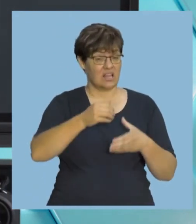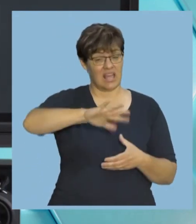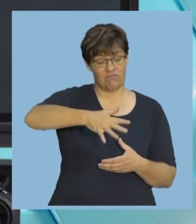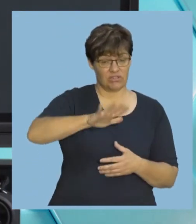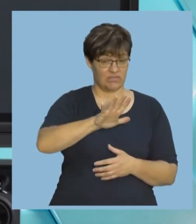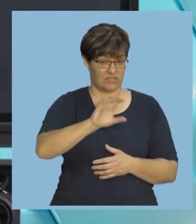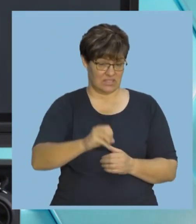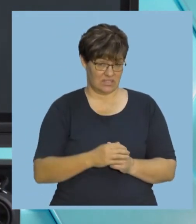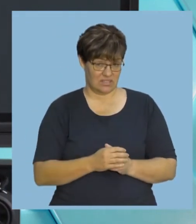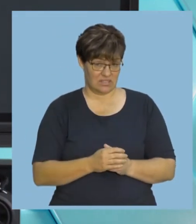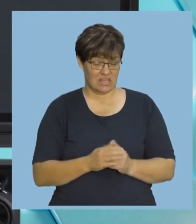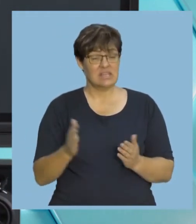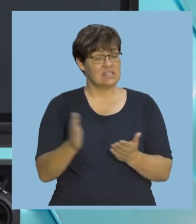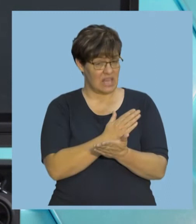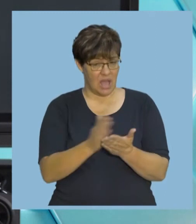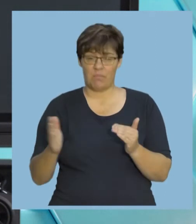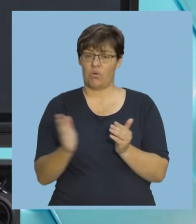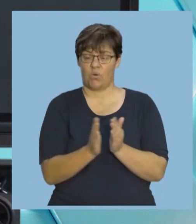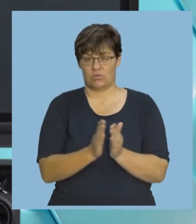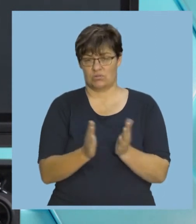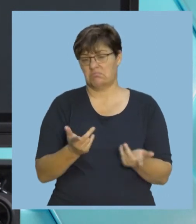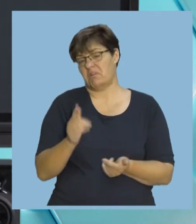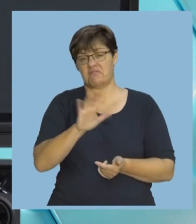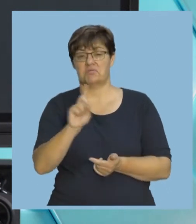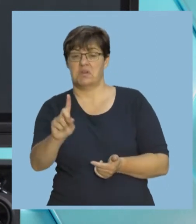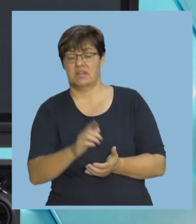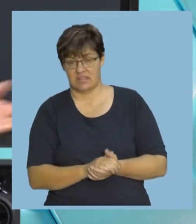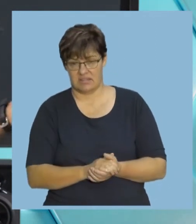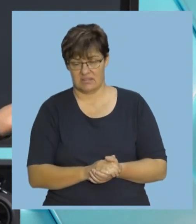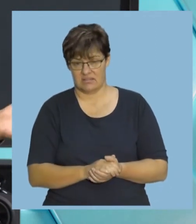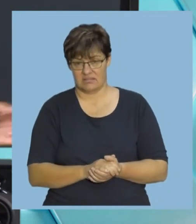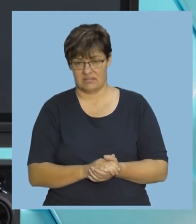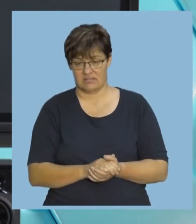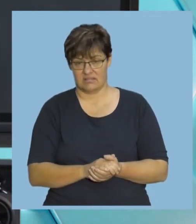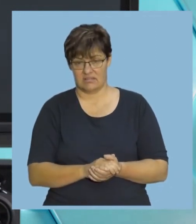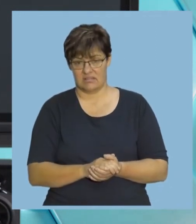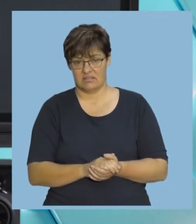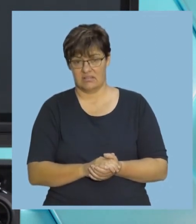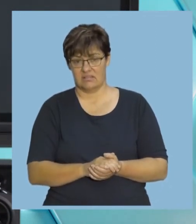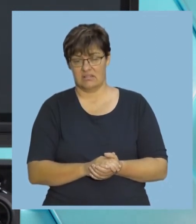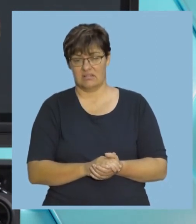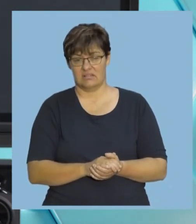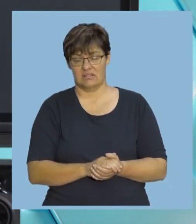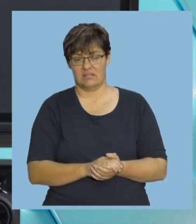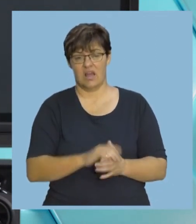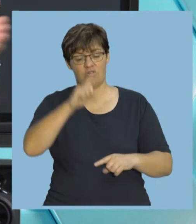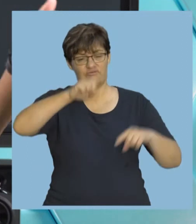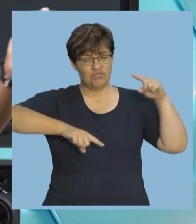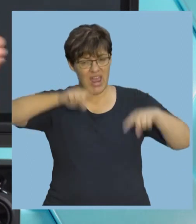average is 50, there's some people close to the mean. They're getting what? 51, which is close to the average. So